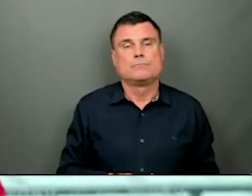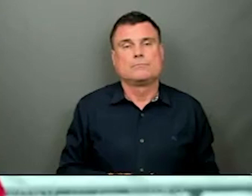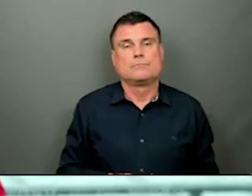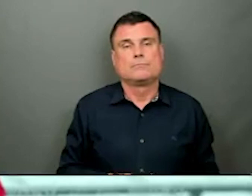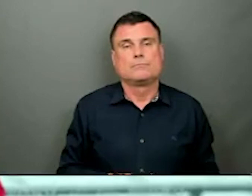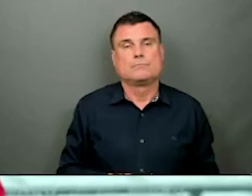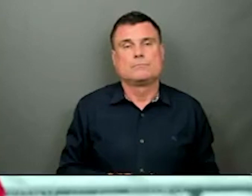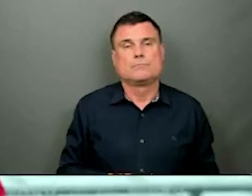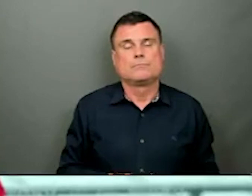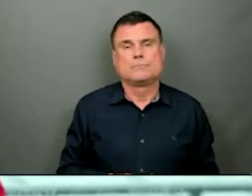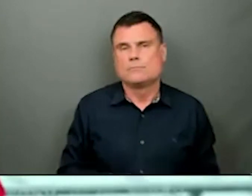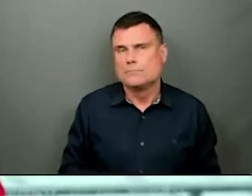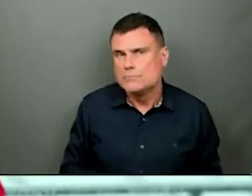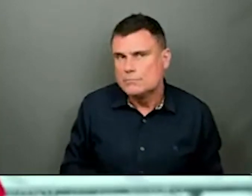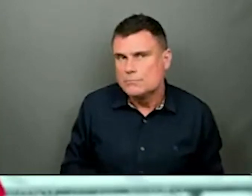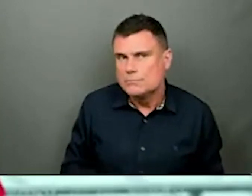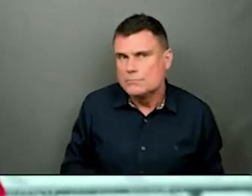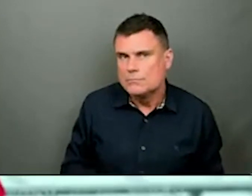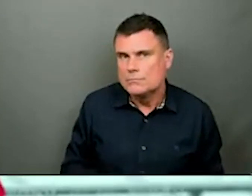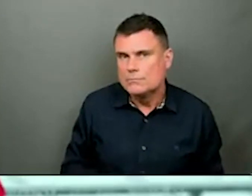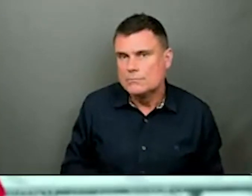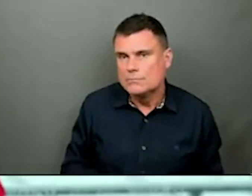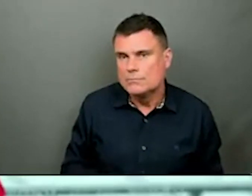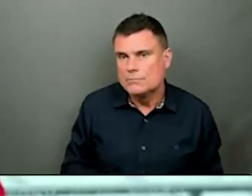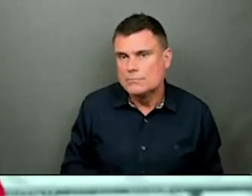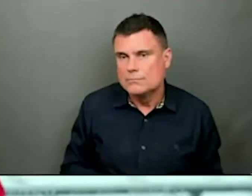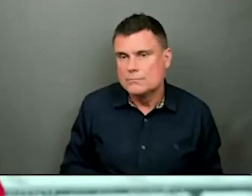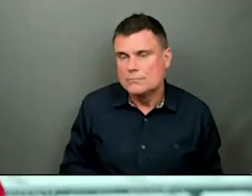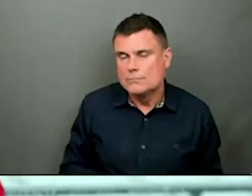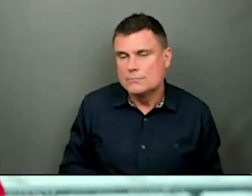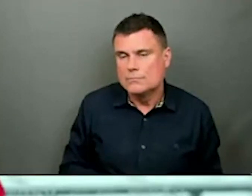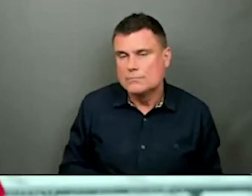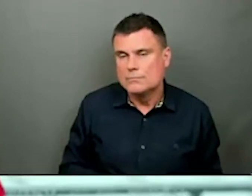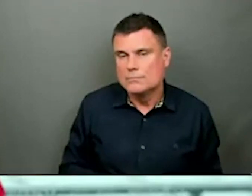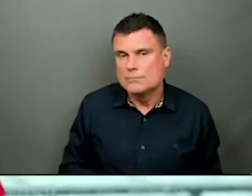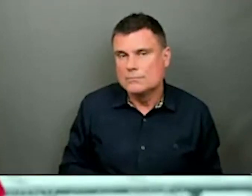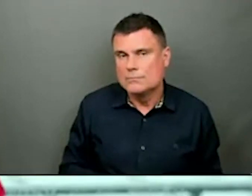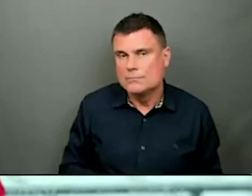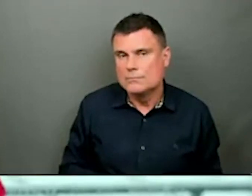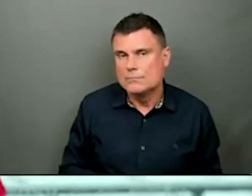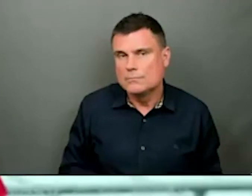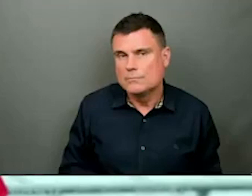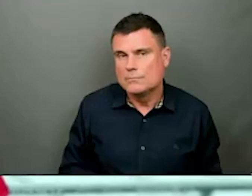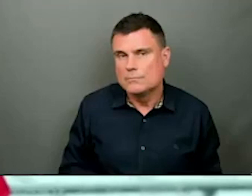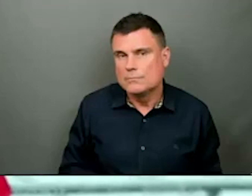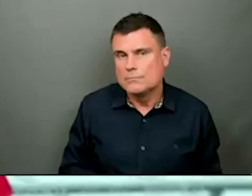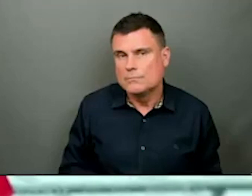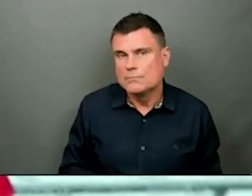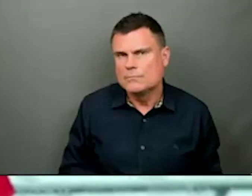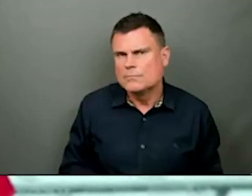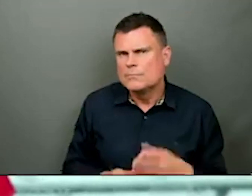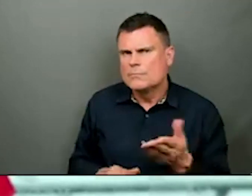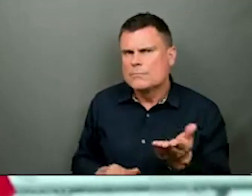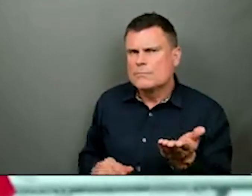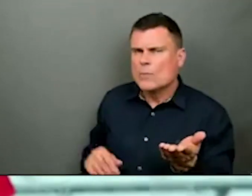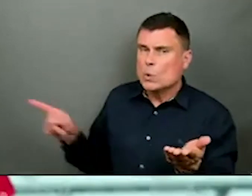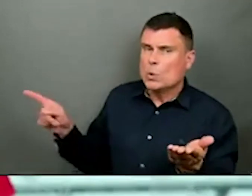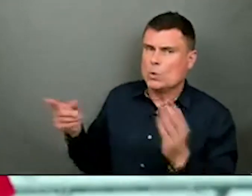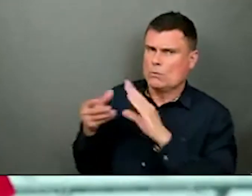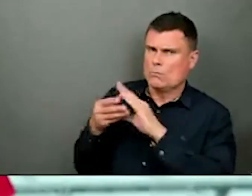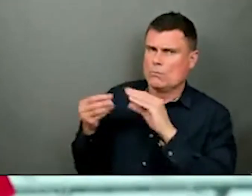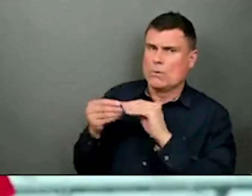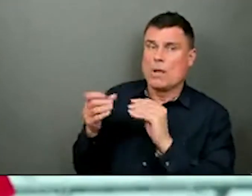shot? I'm thinking about the amount of vaccine that we are supposed to have to come in, and